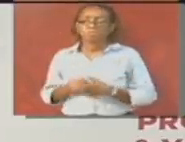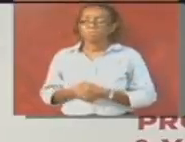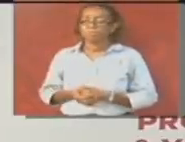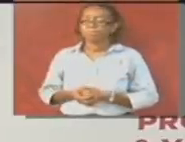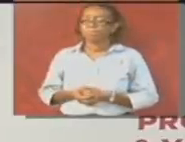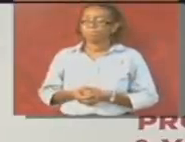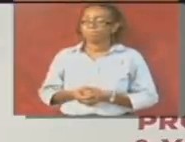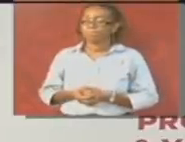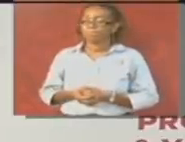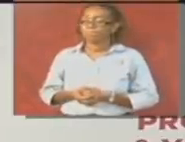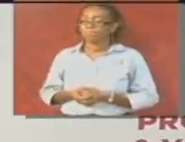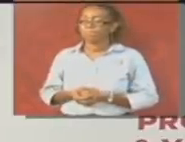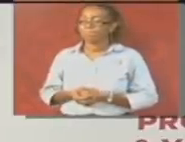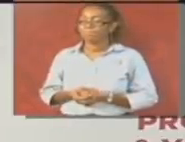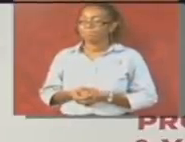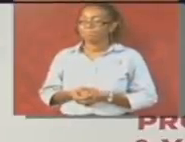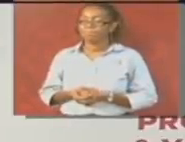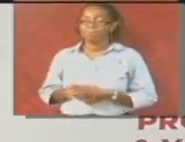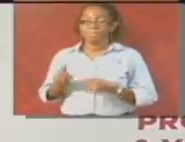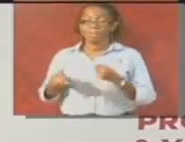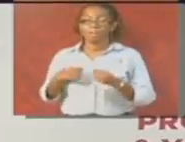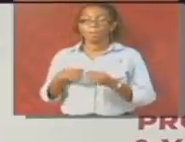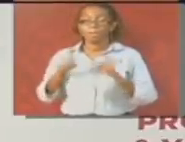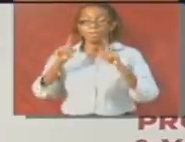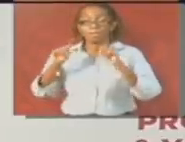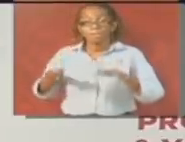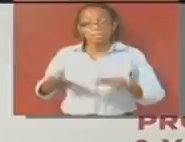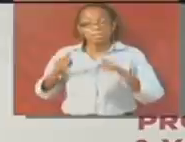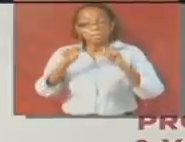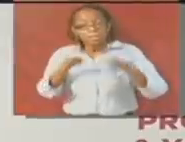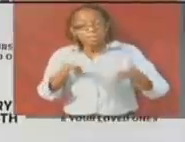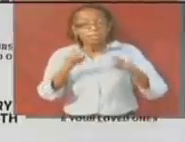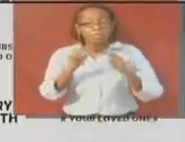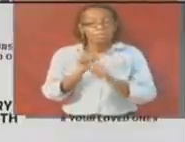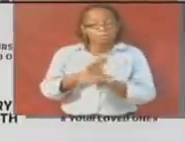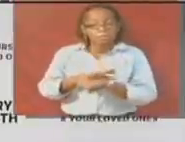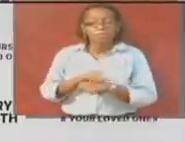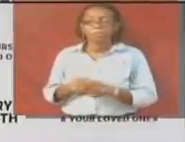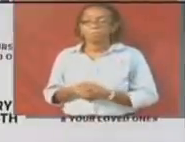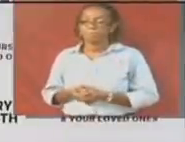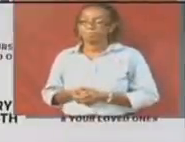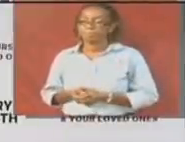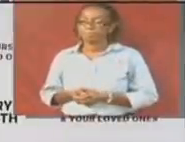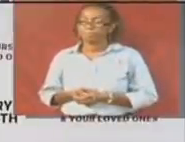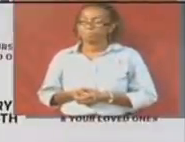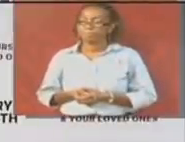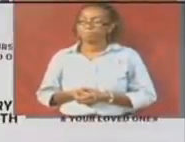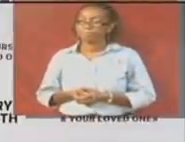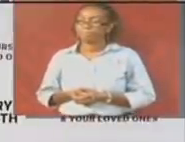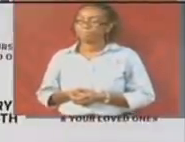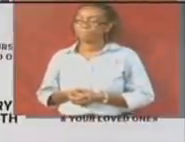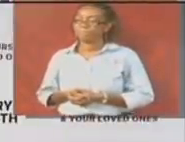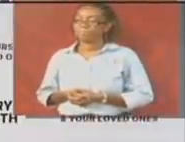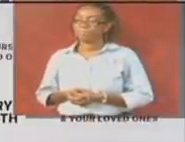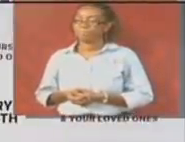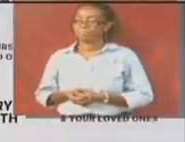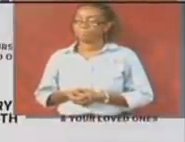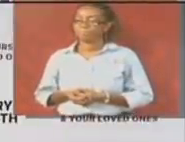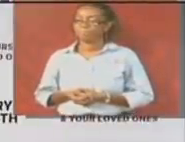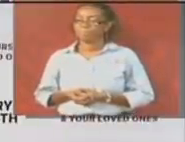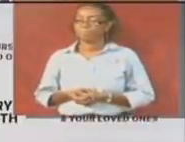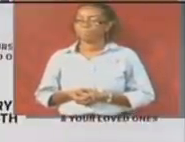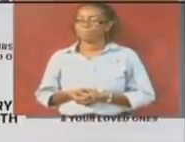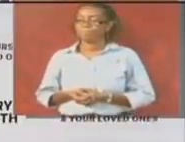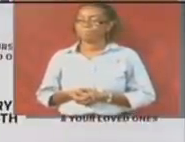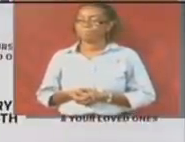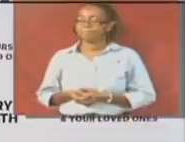information, both on the testing and on the contact tracing. Thank you very much, Dr. Hines and Ms. Sukhchand. We now go